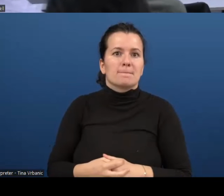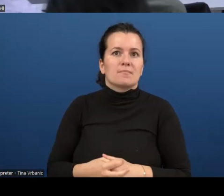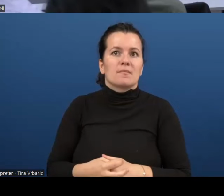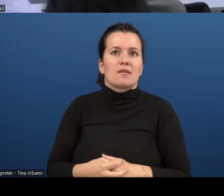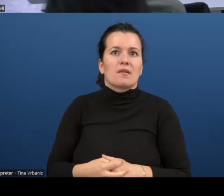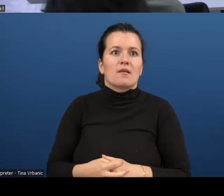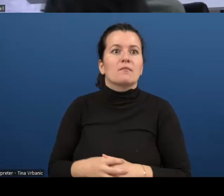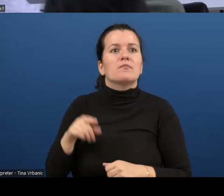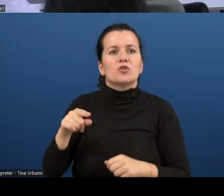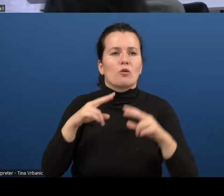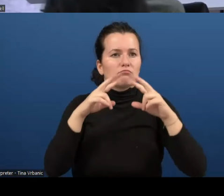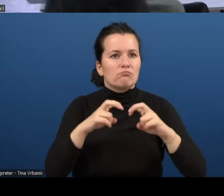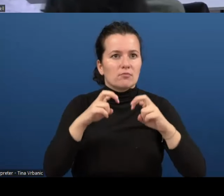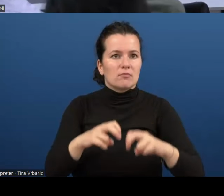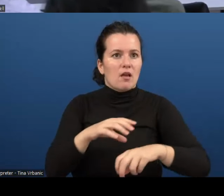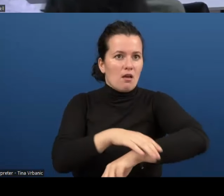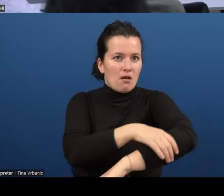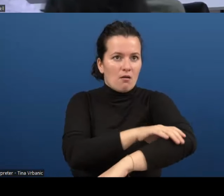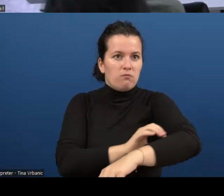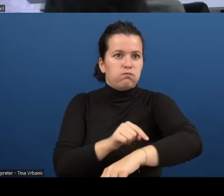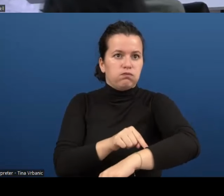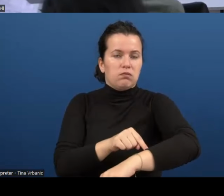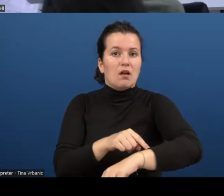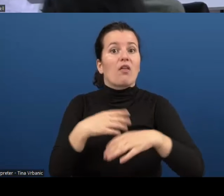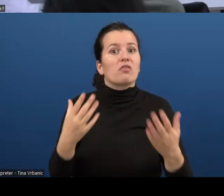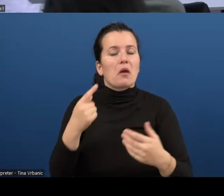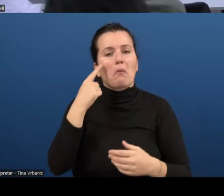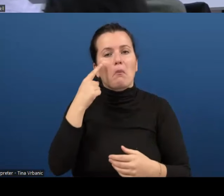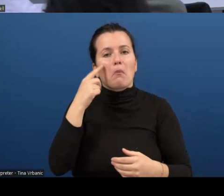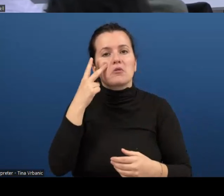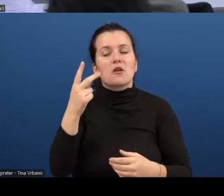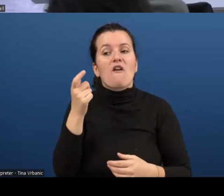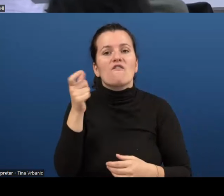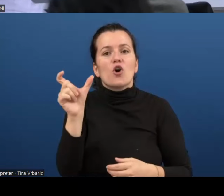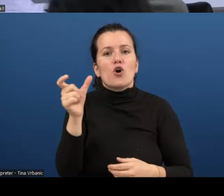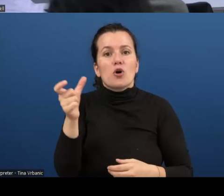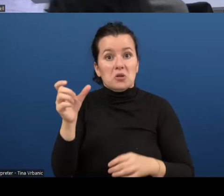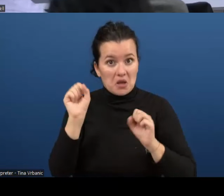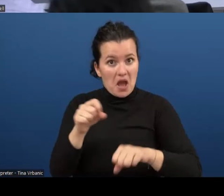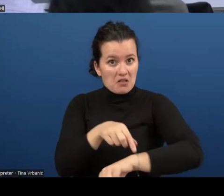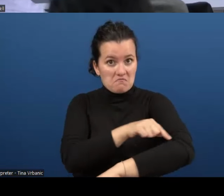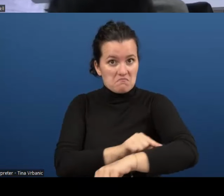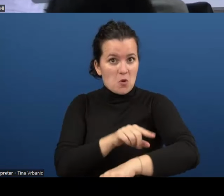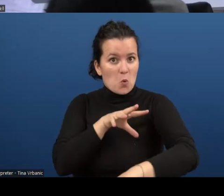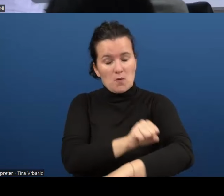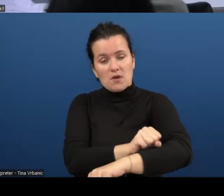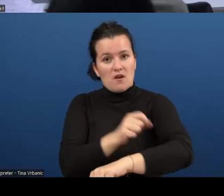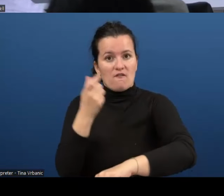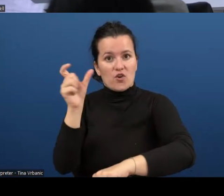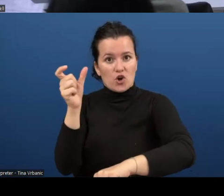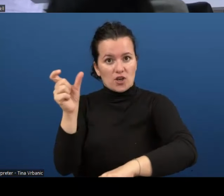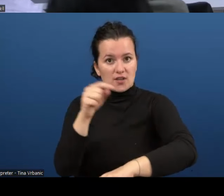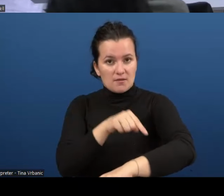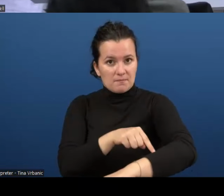experiments, but there was also words identification after 4 to 8 hours. And